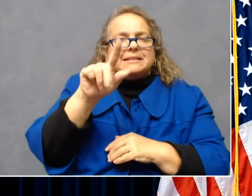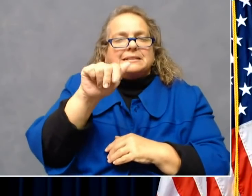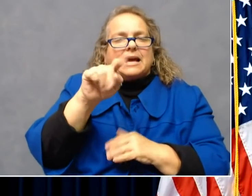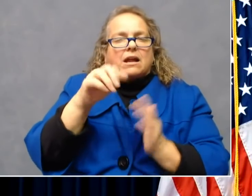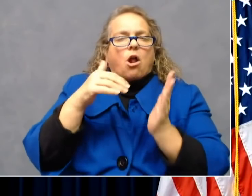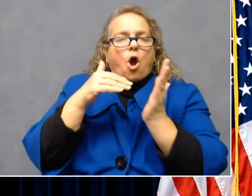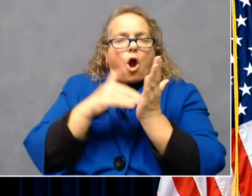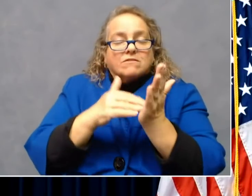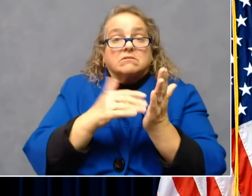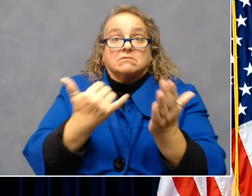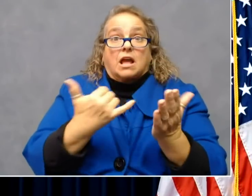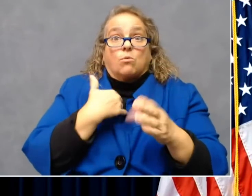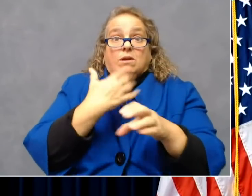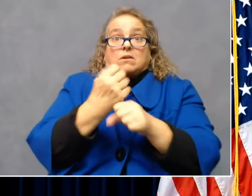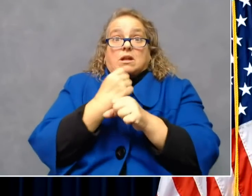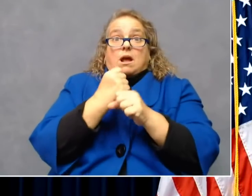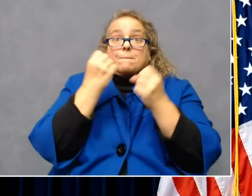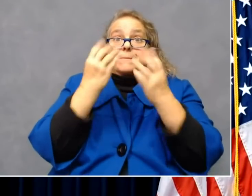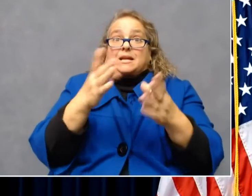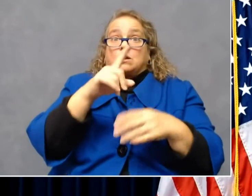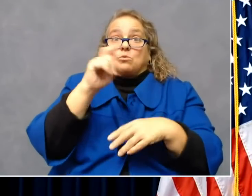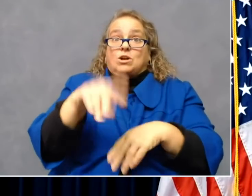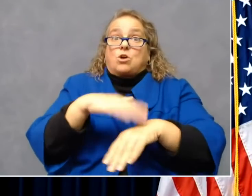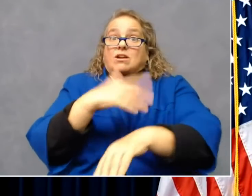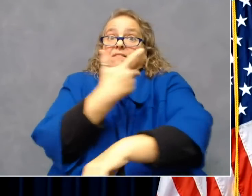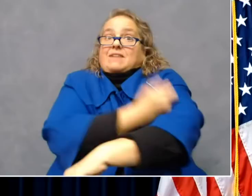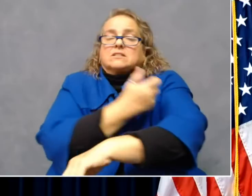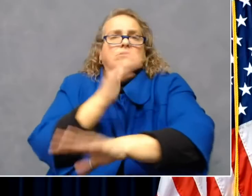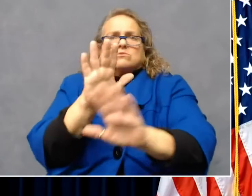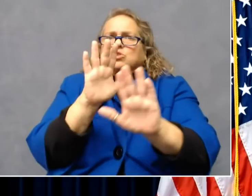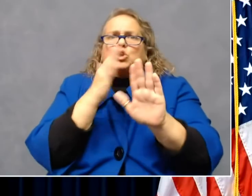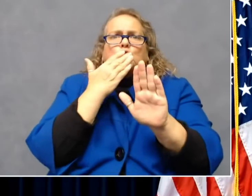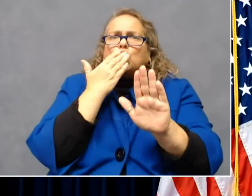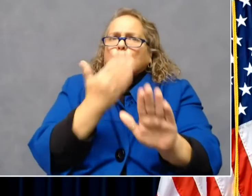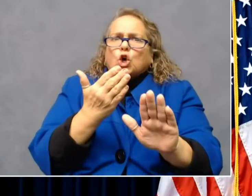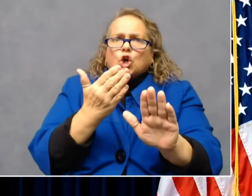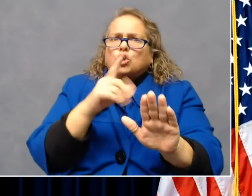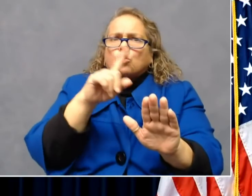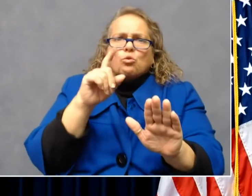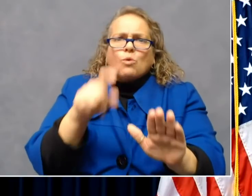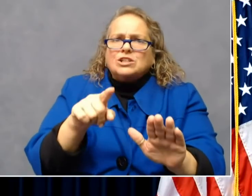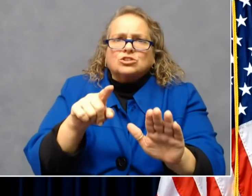on vaccines. A lot of them can be answered with the resources on